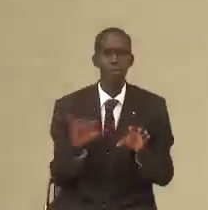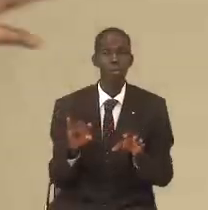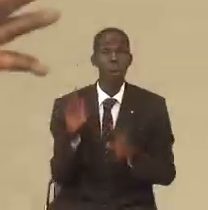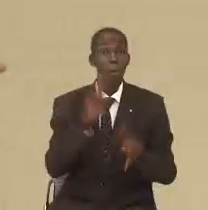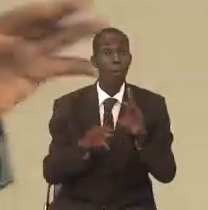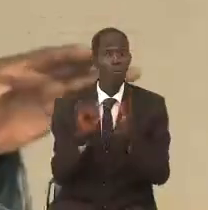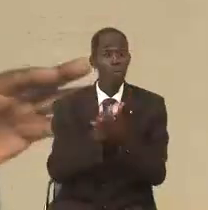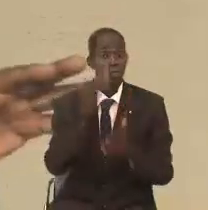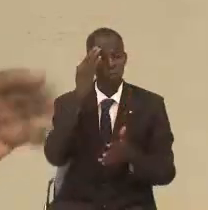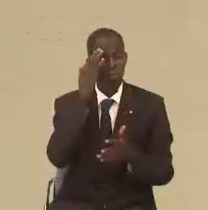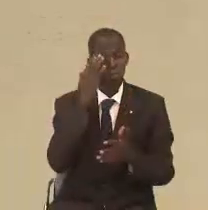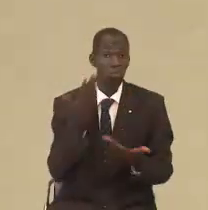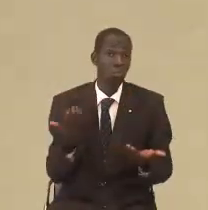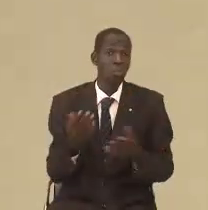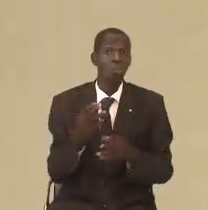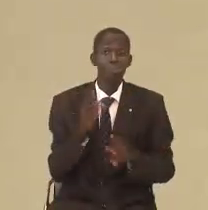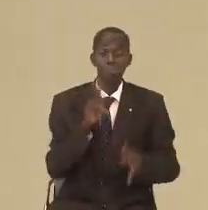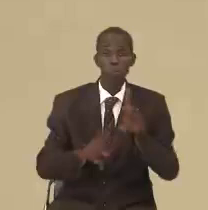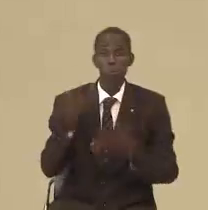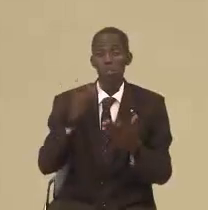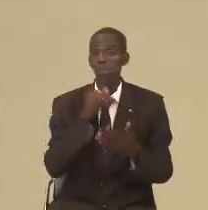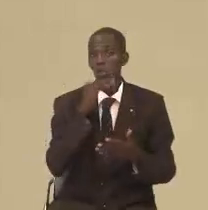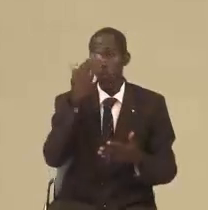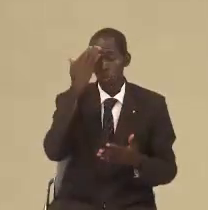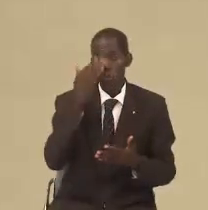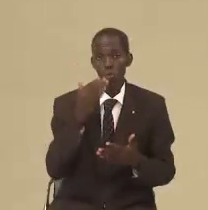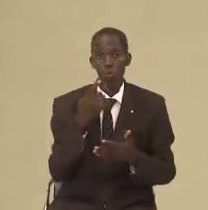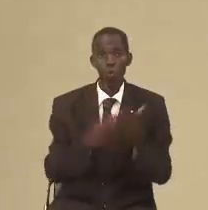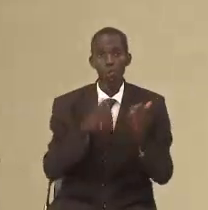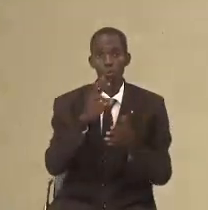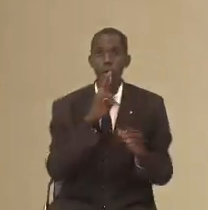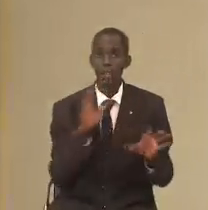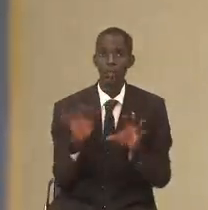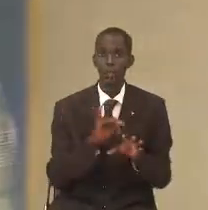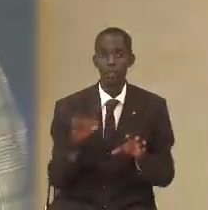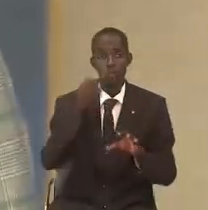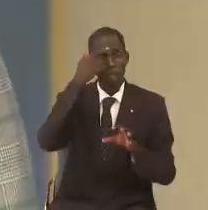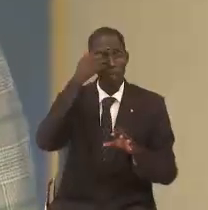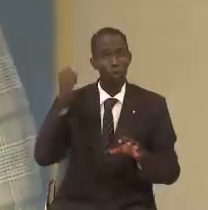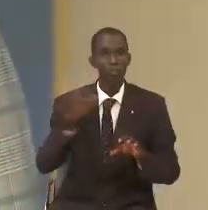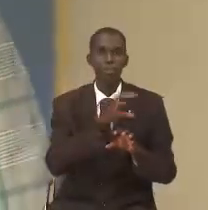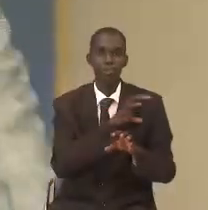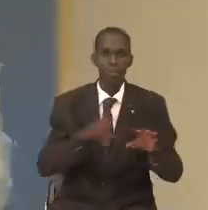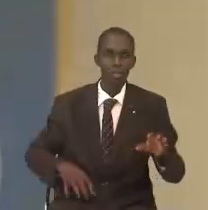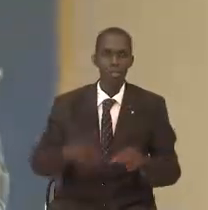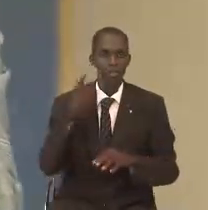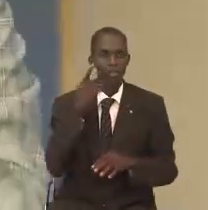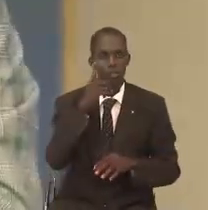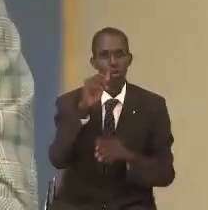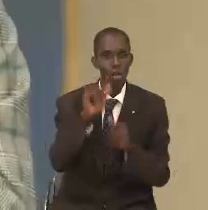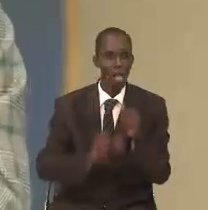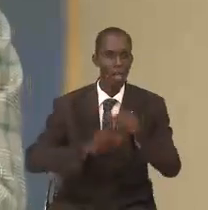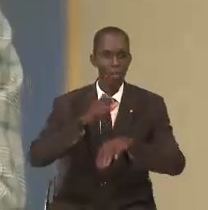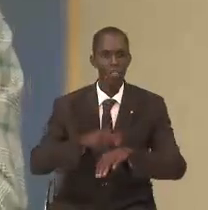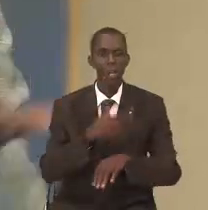might even know what I'm doing, but I'm going to be an overcomer, because Christ sees you every time and knows